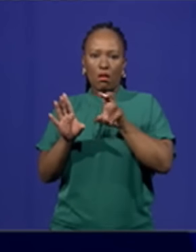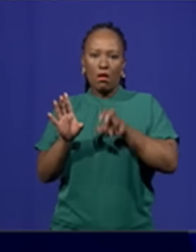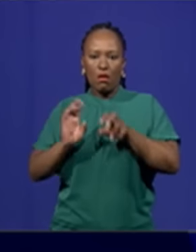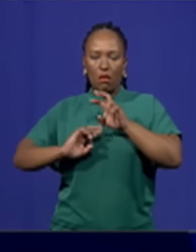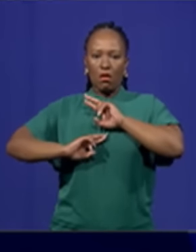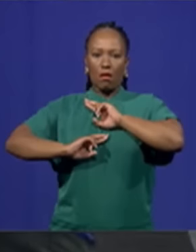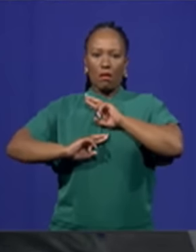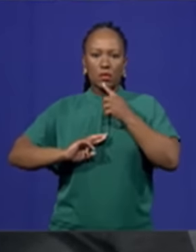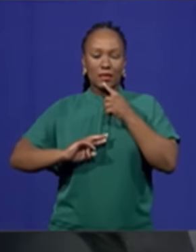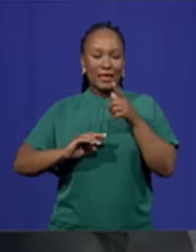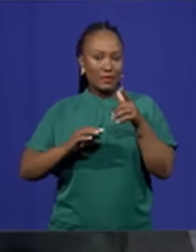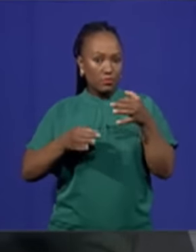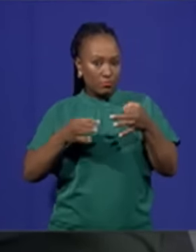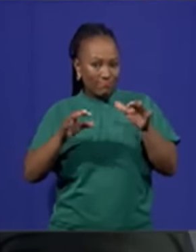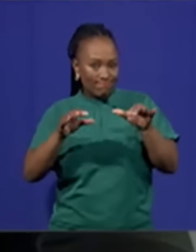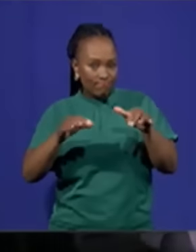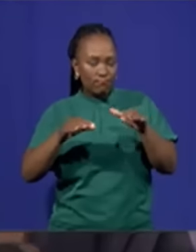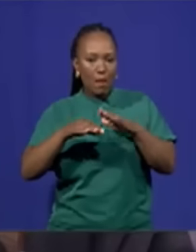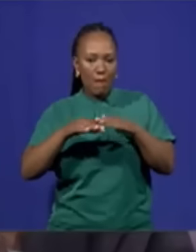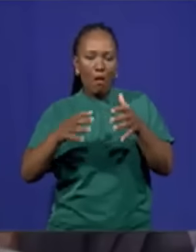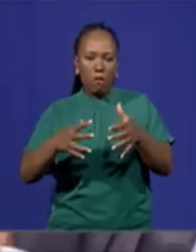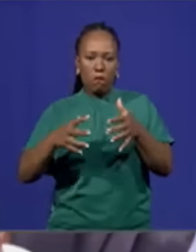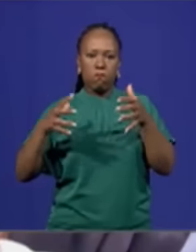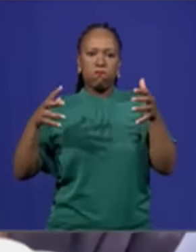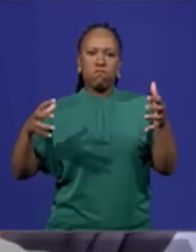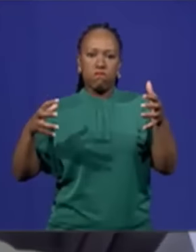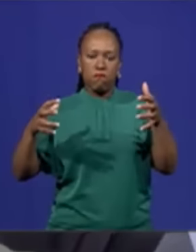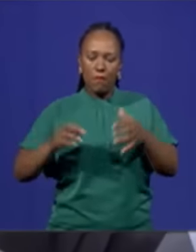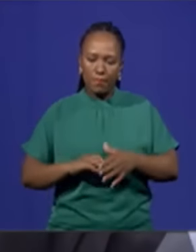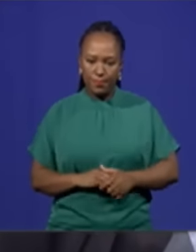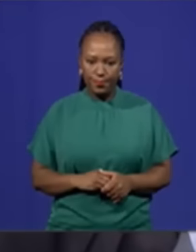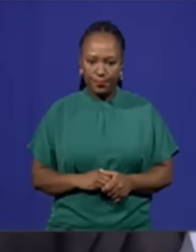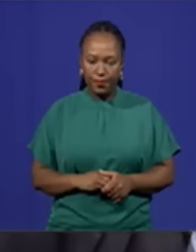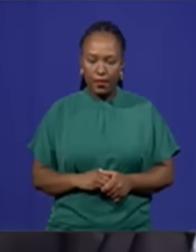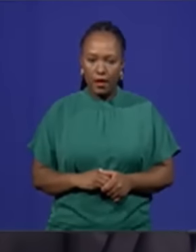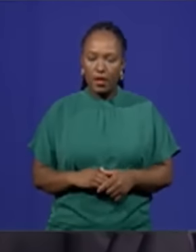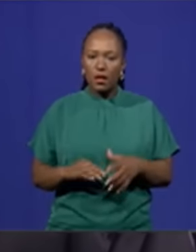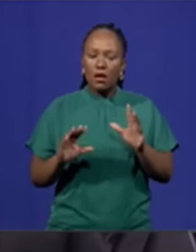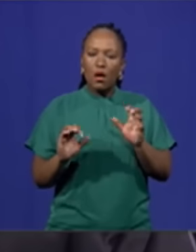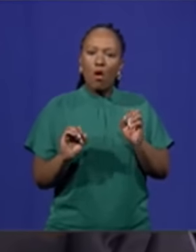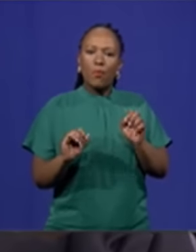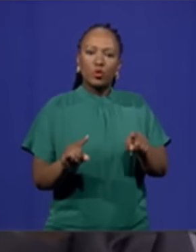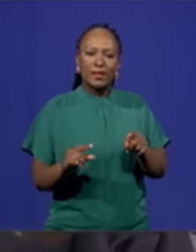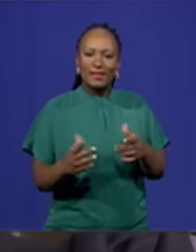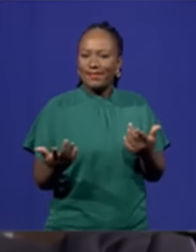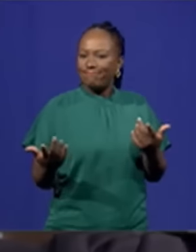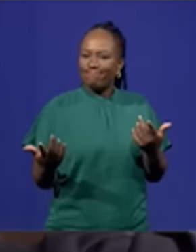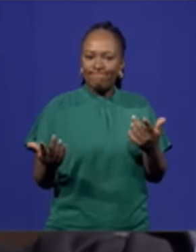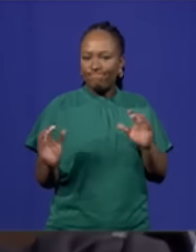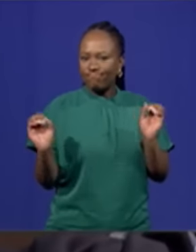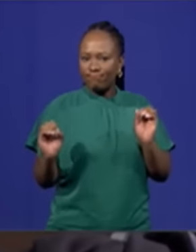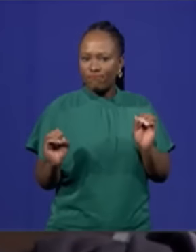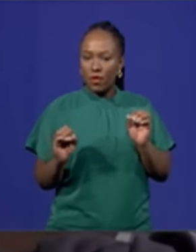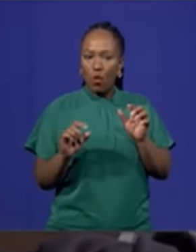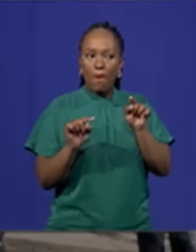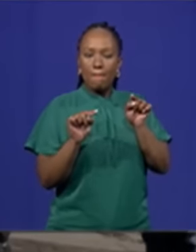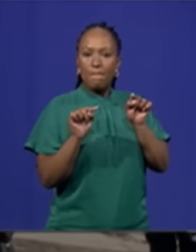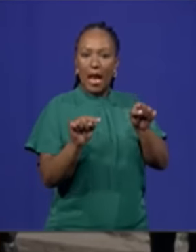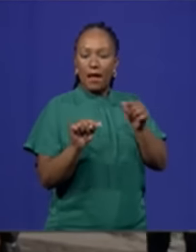nonofile go gaisa. We are actually lacking opportunity, and on that we blame no one but our